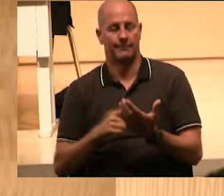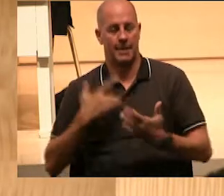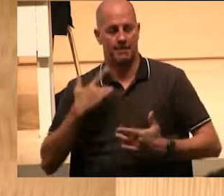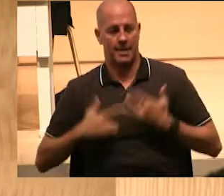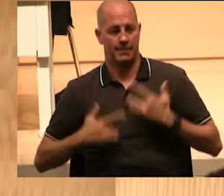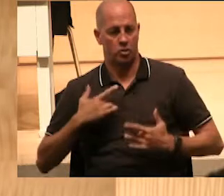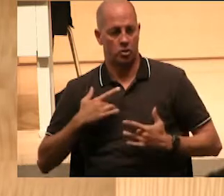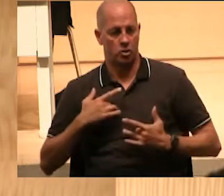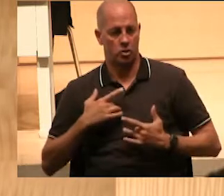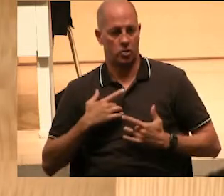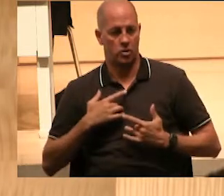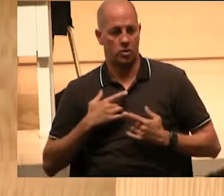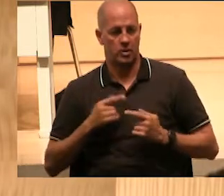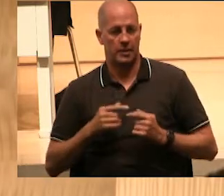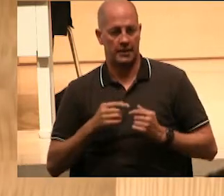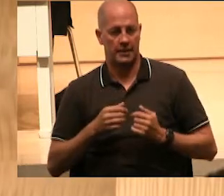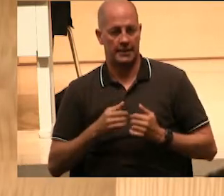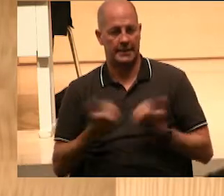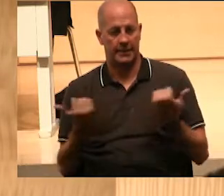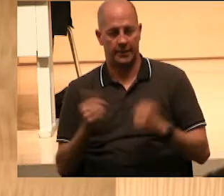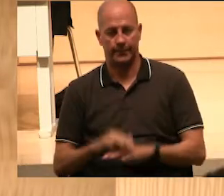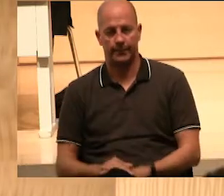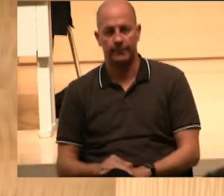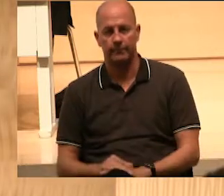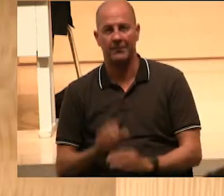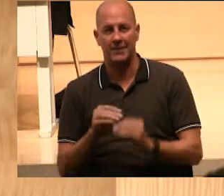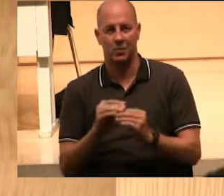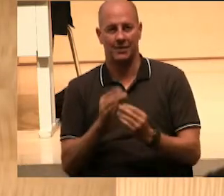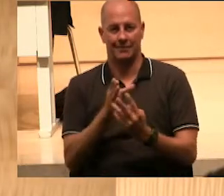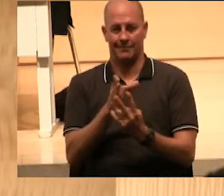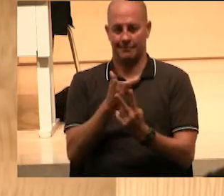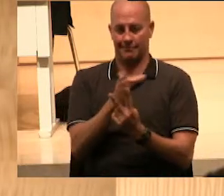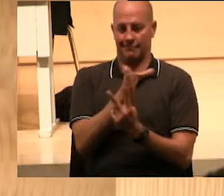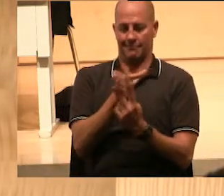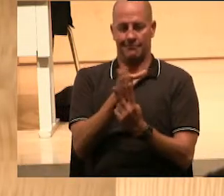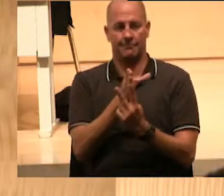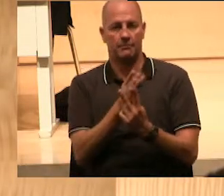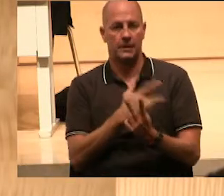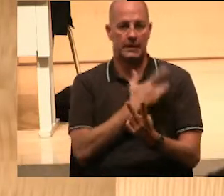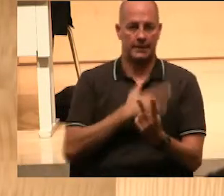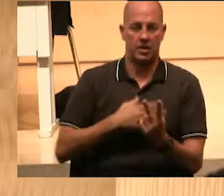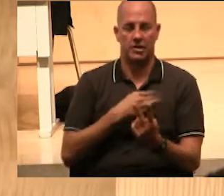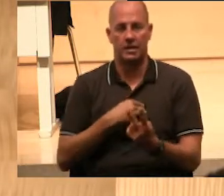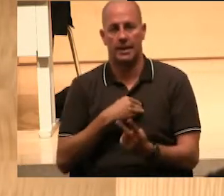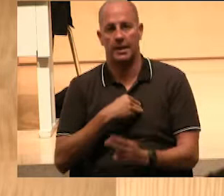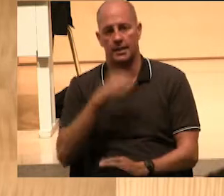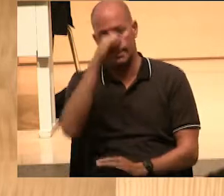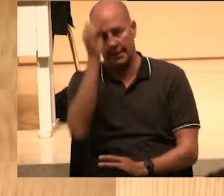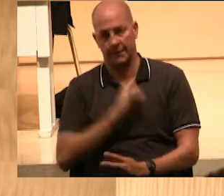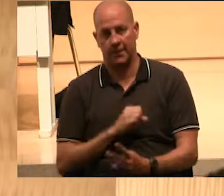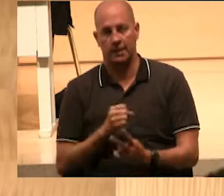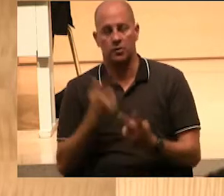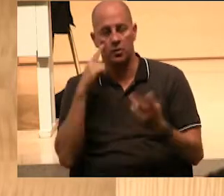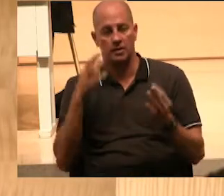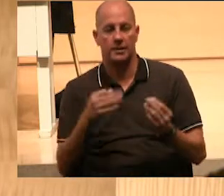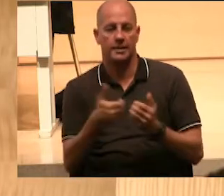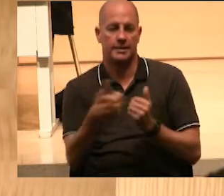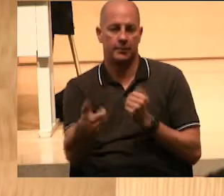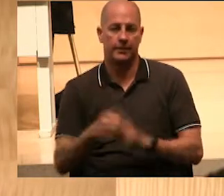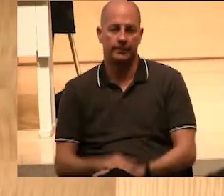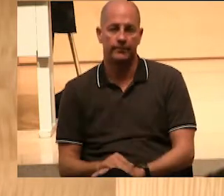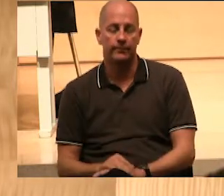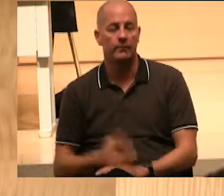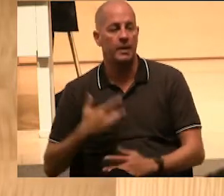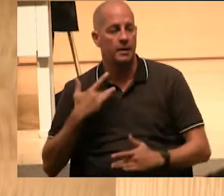is distinct, and in a way it's kind of in between schizophrenia and depression, so it's separated out. These